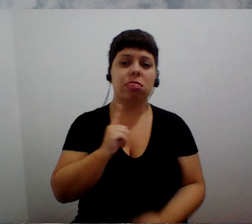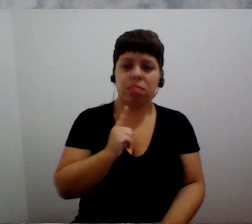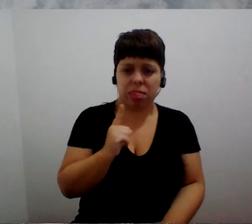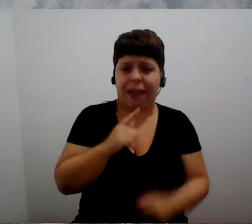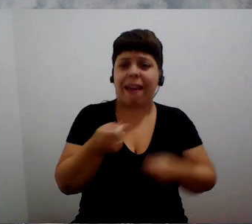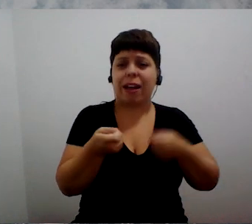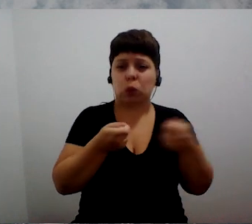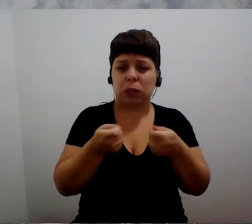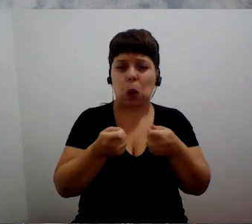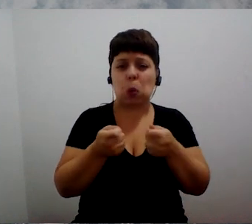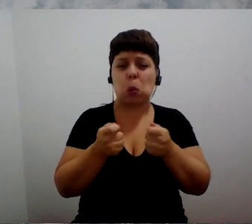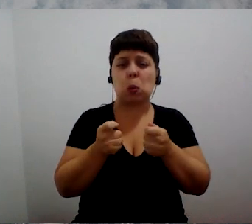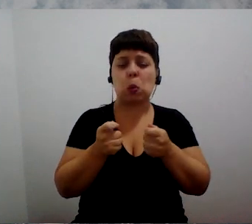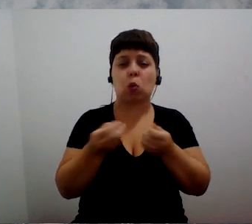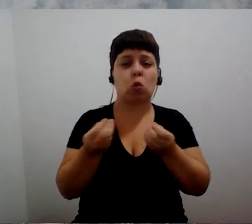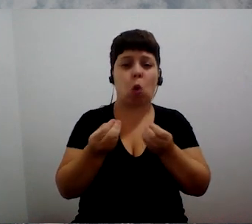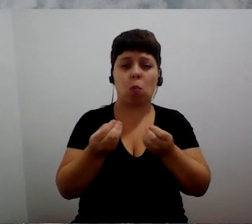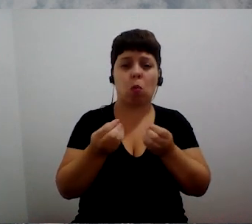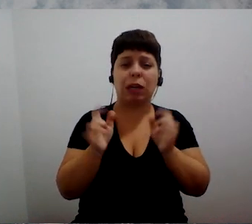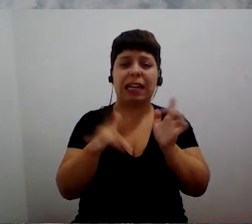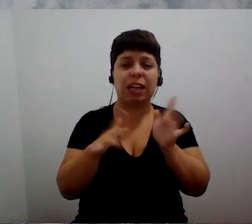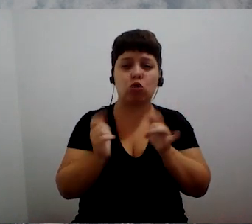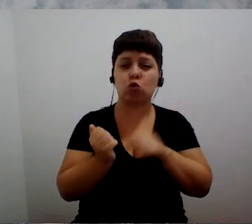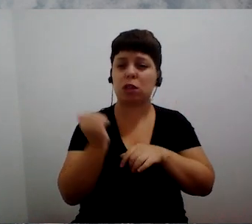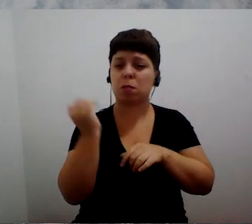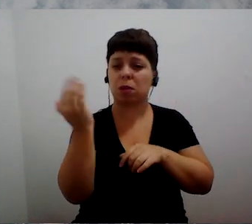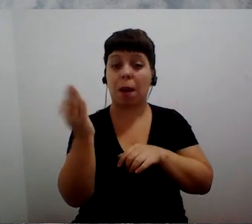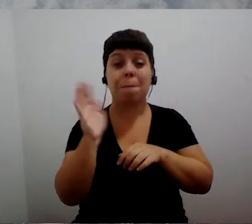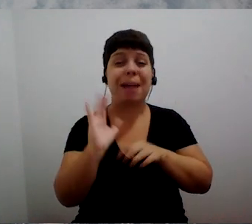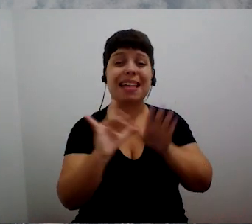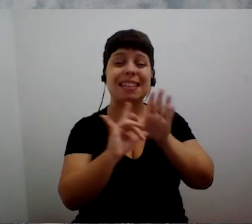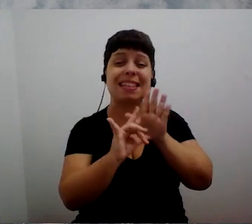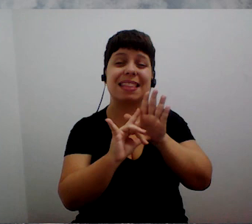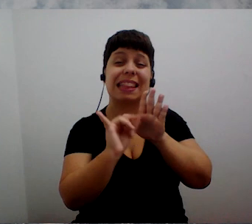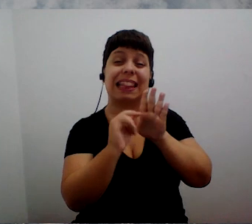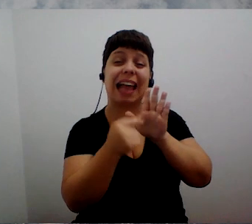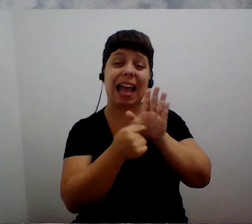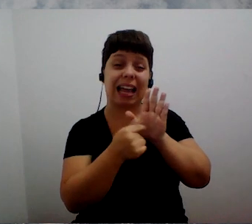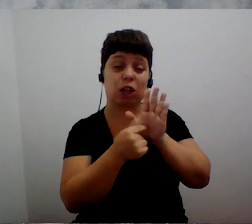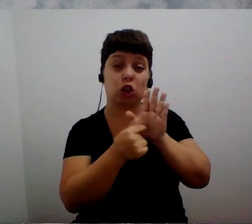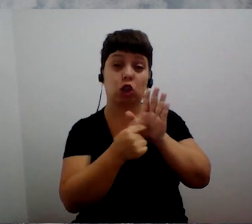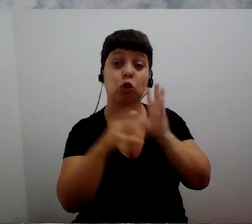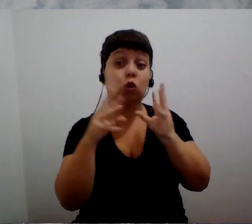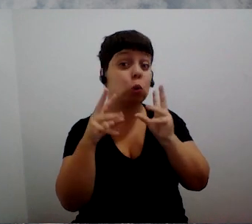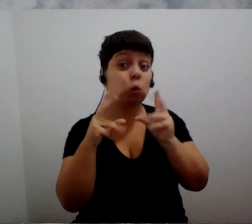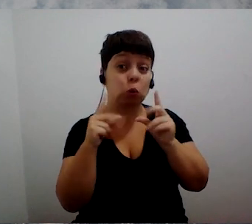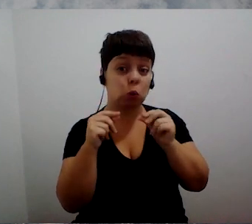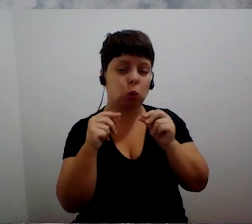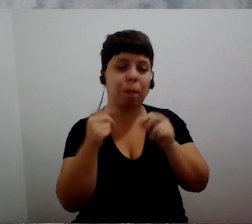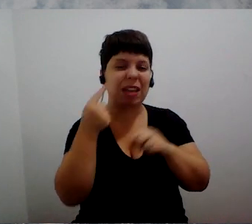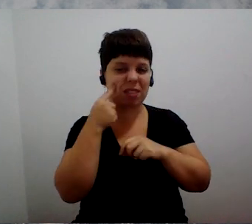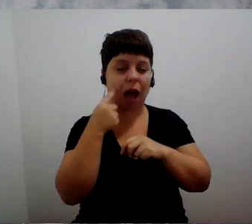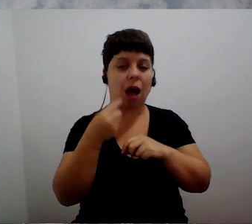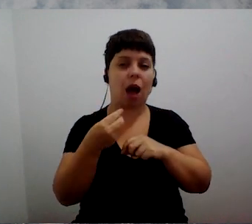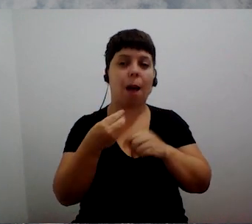I mean, we have regulations on waste and waste exports and so on, but we don't have the